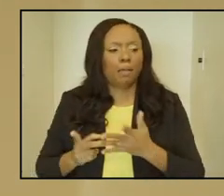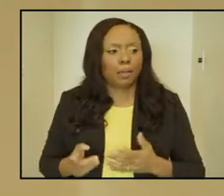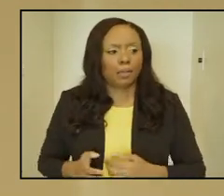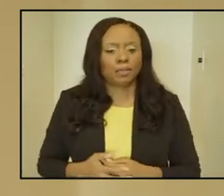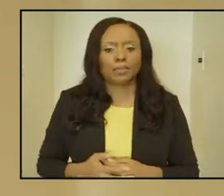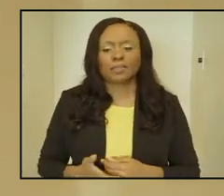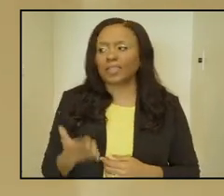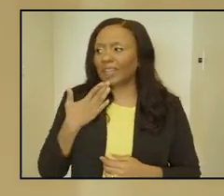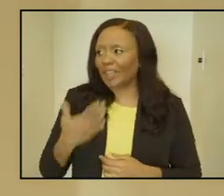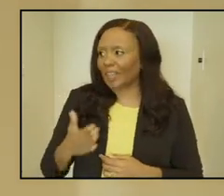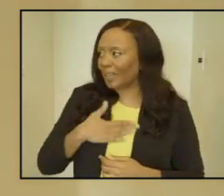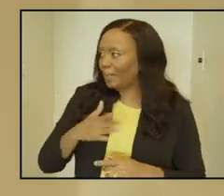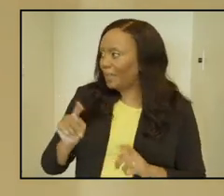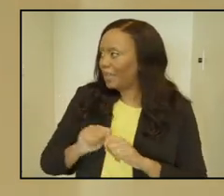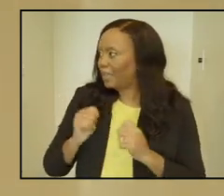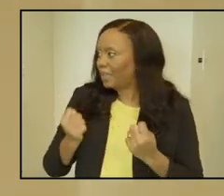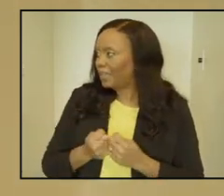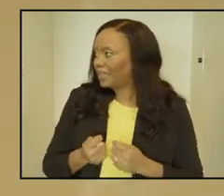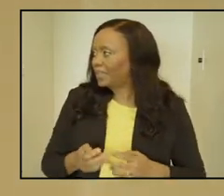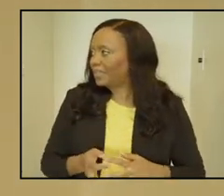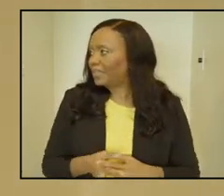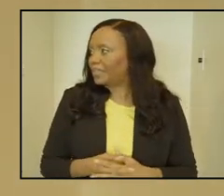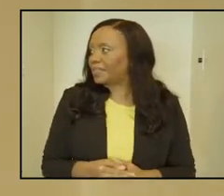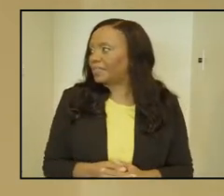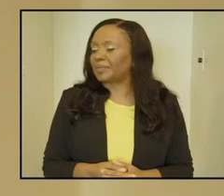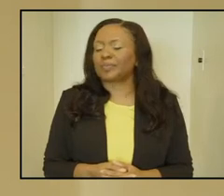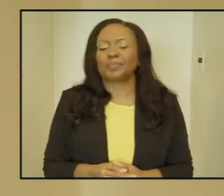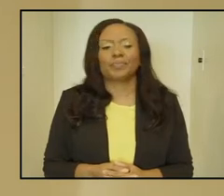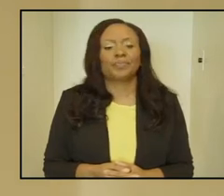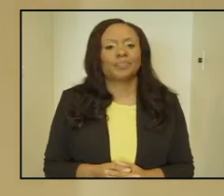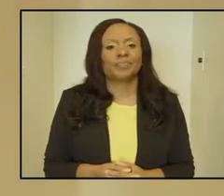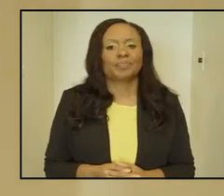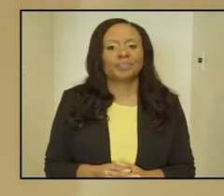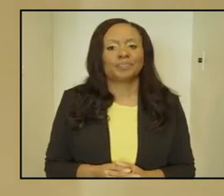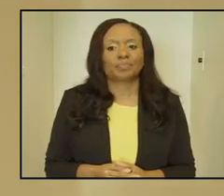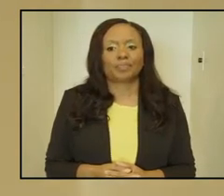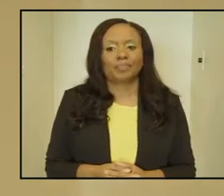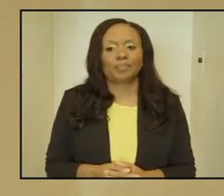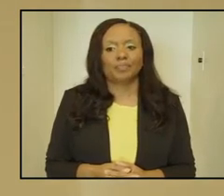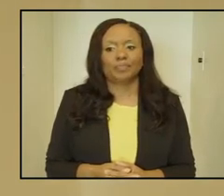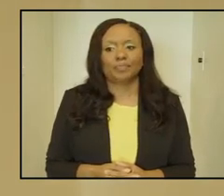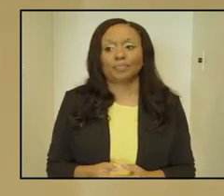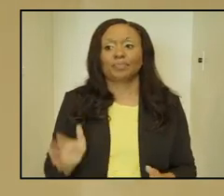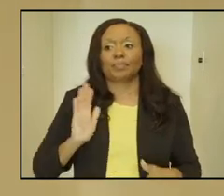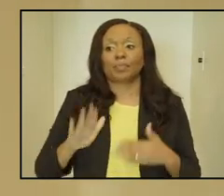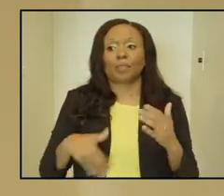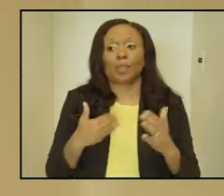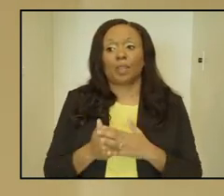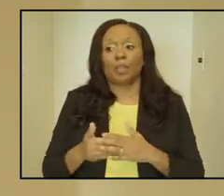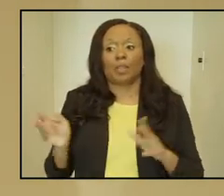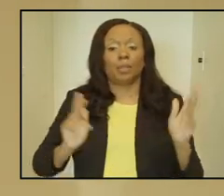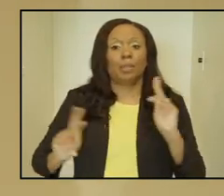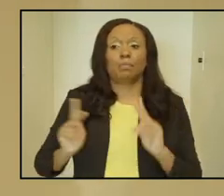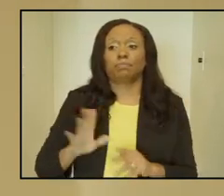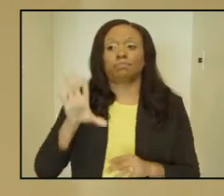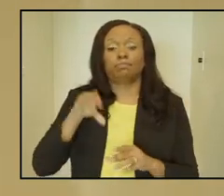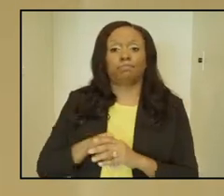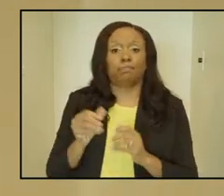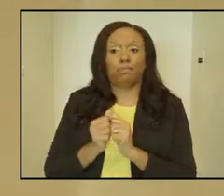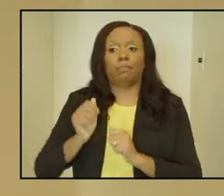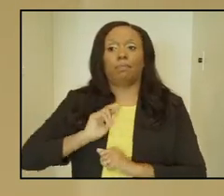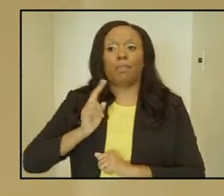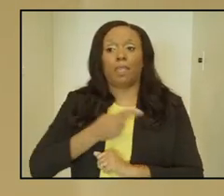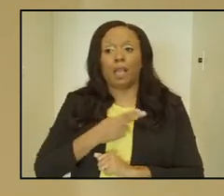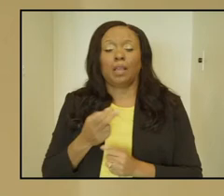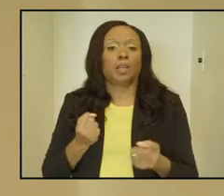So I thank them all very much. Our stakeholders have also stood by us and figuratively held our